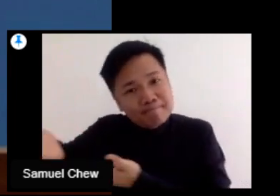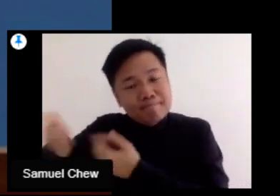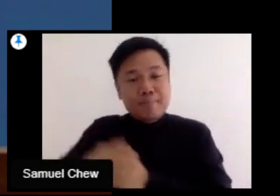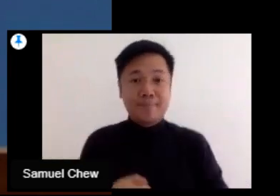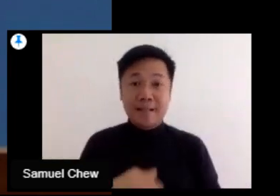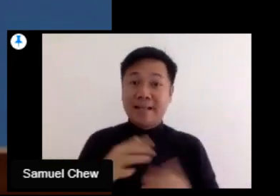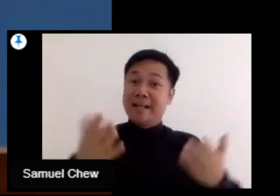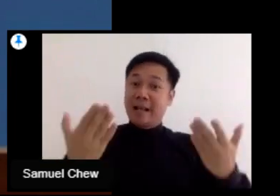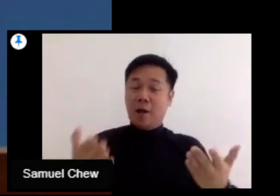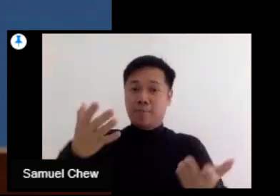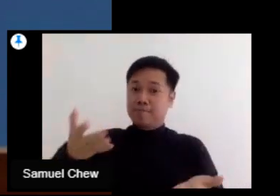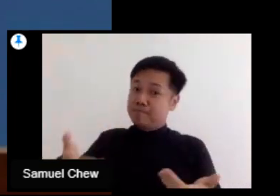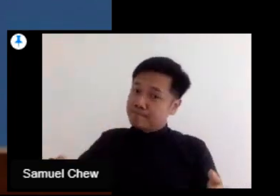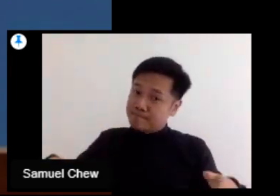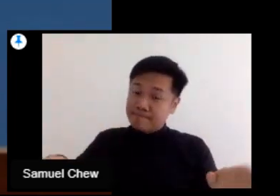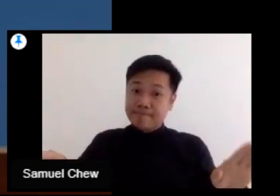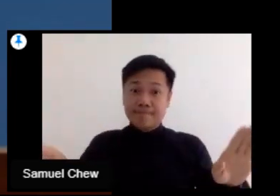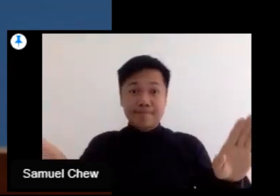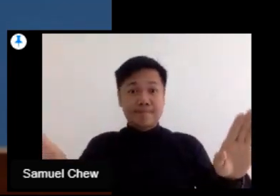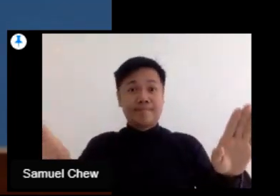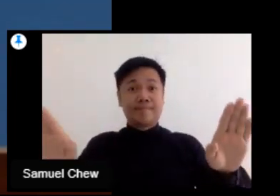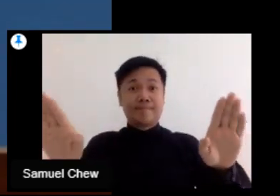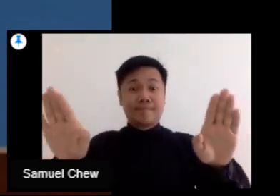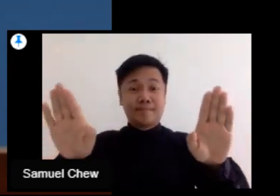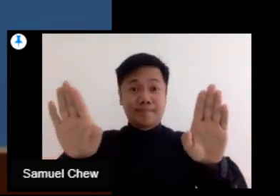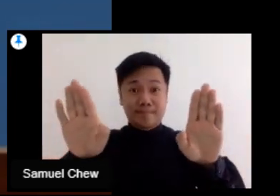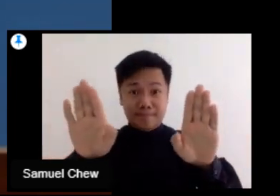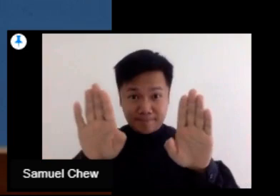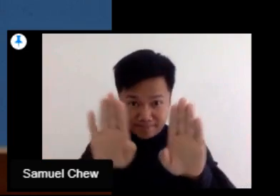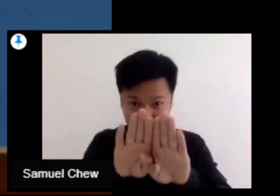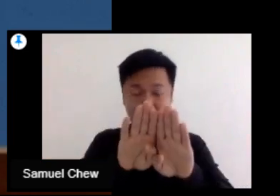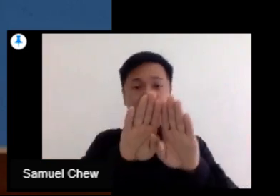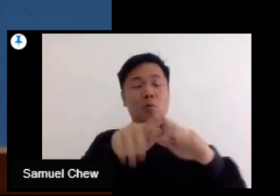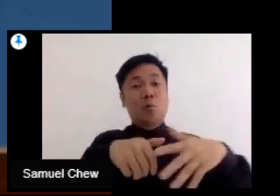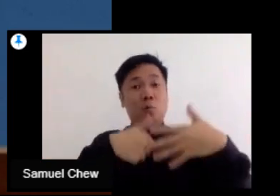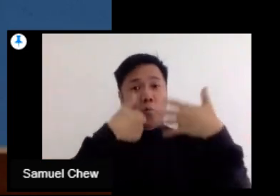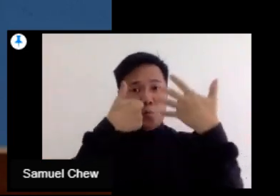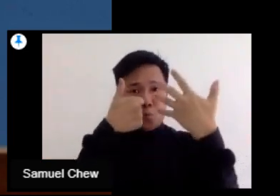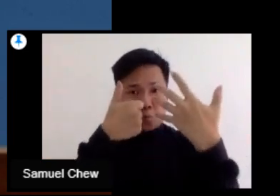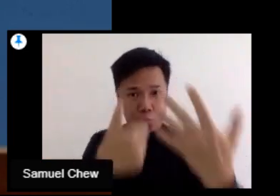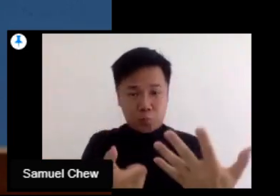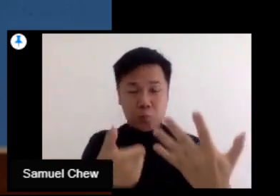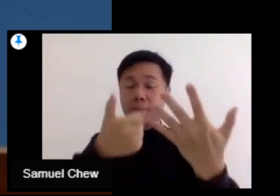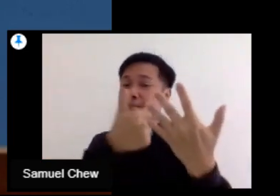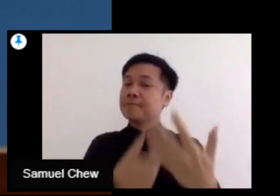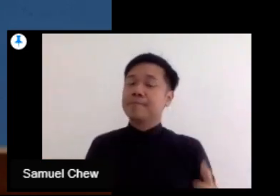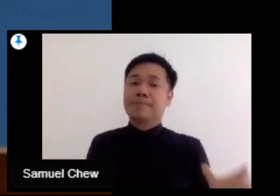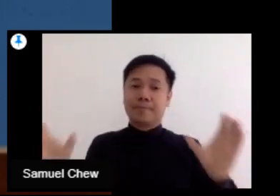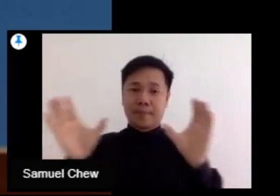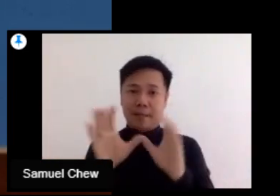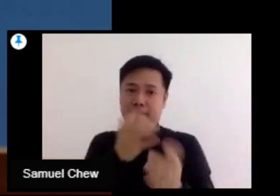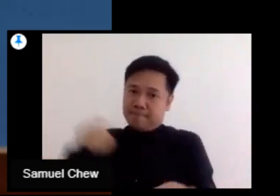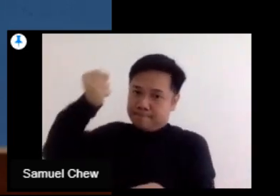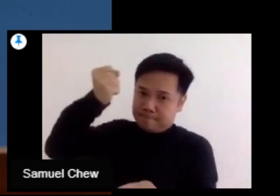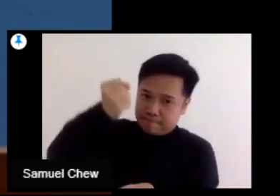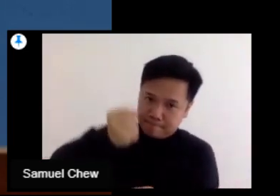I declare the 6th session of the Committee on Social Development adjourned.